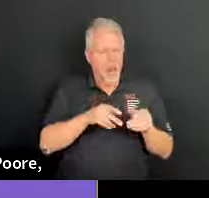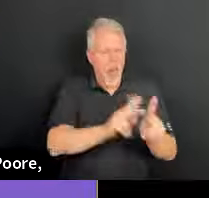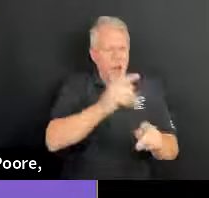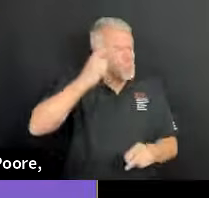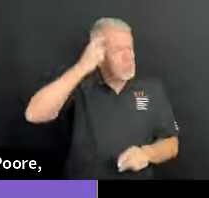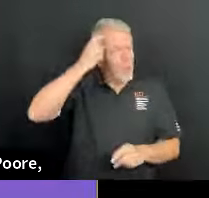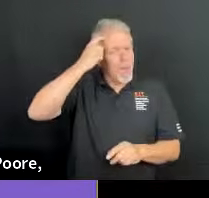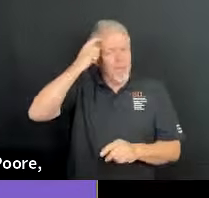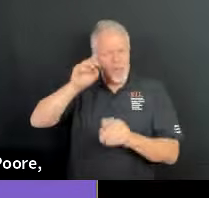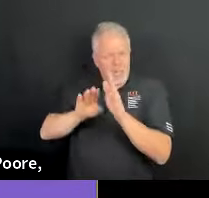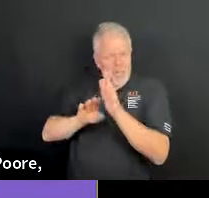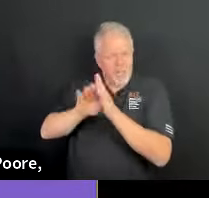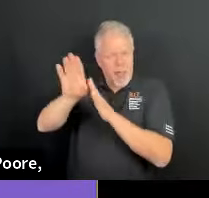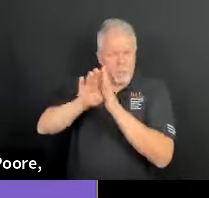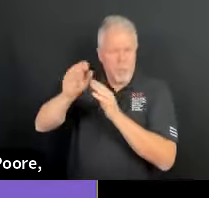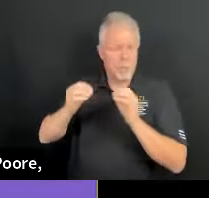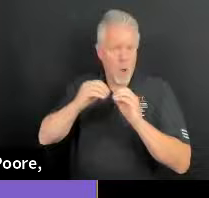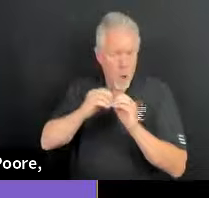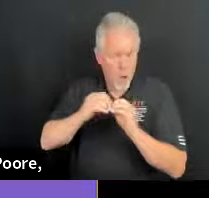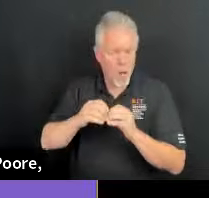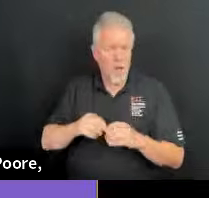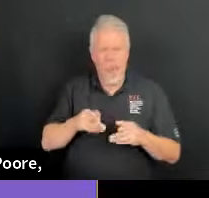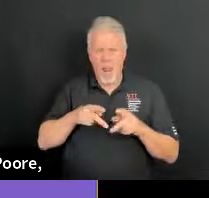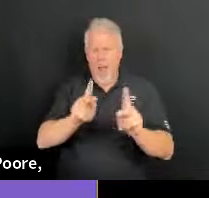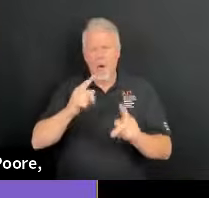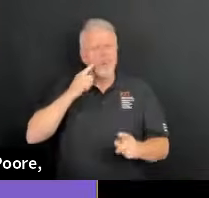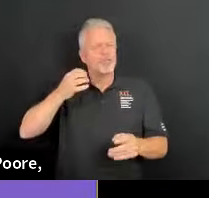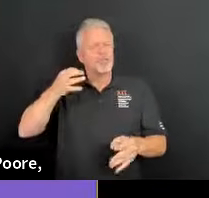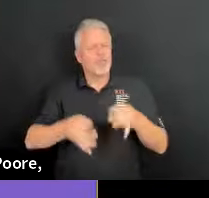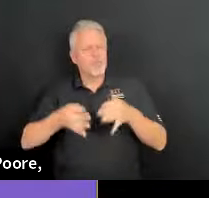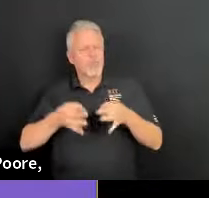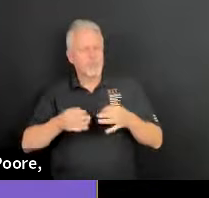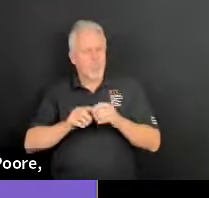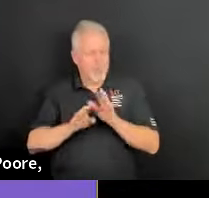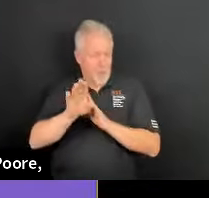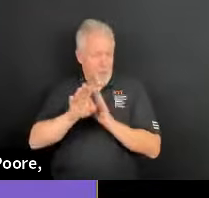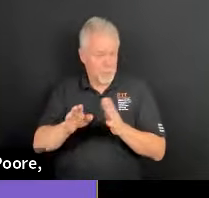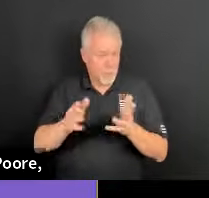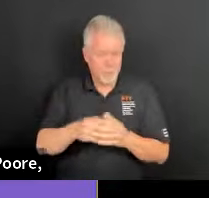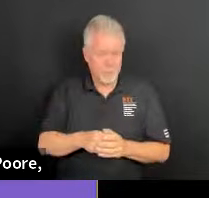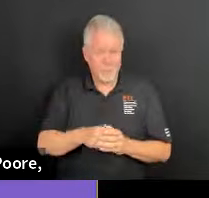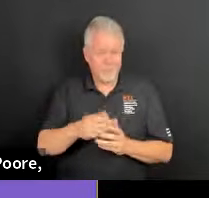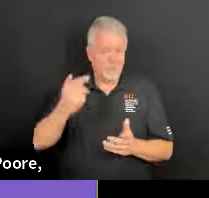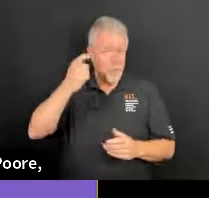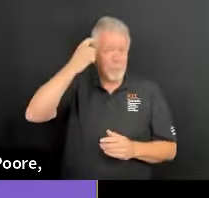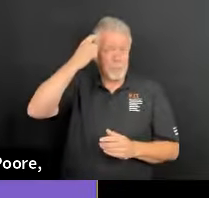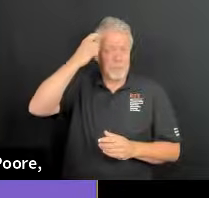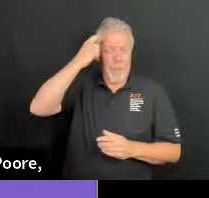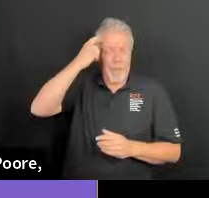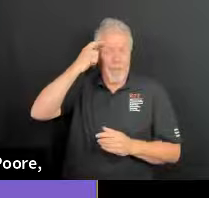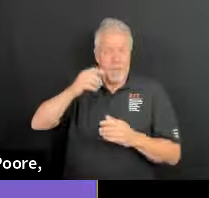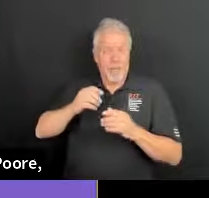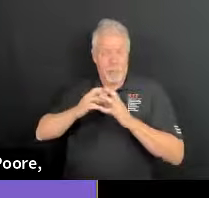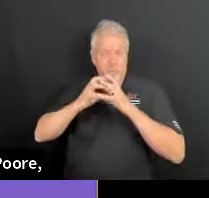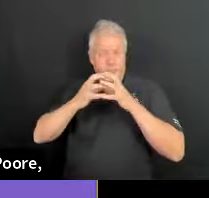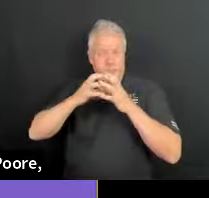why we encourage people to wait so that their brains are more developed,